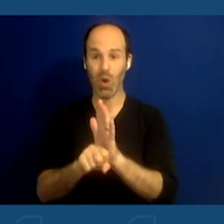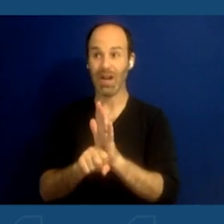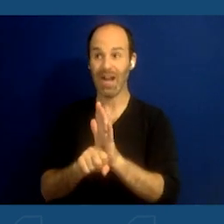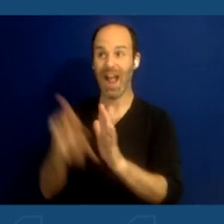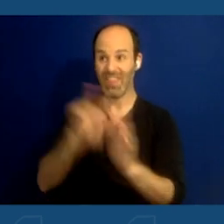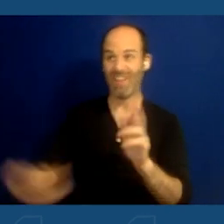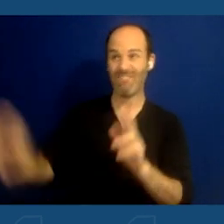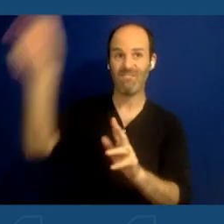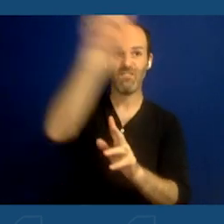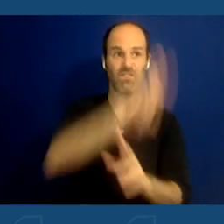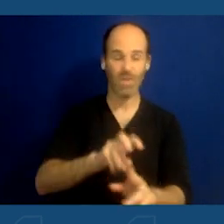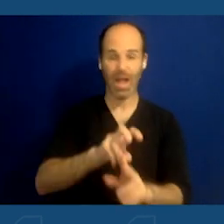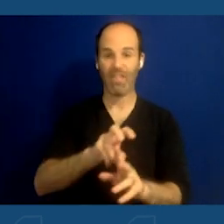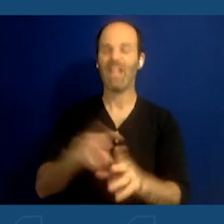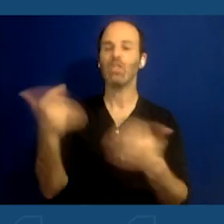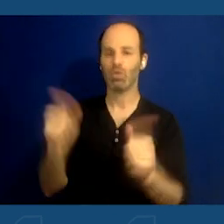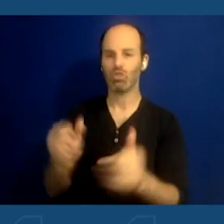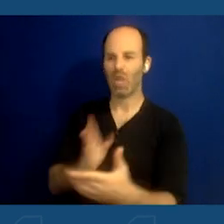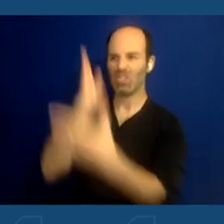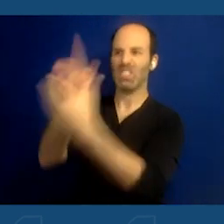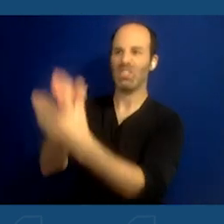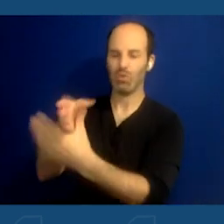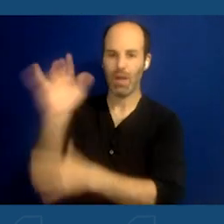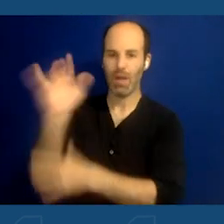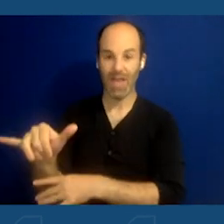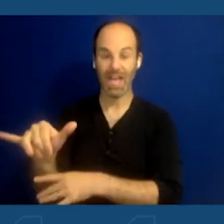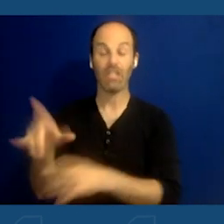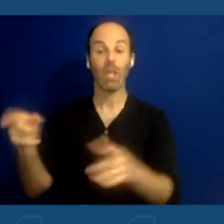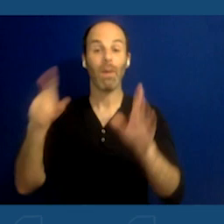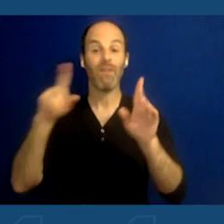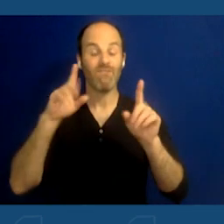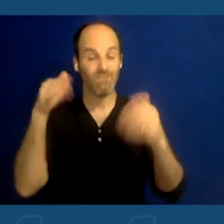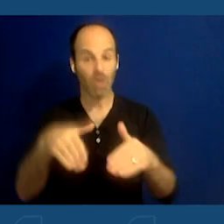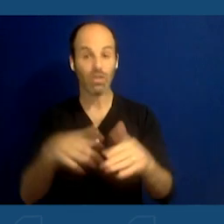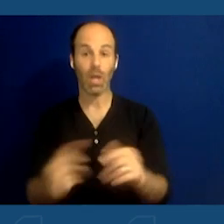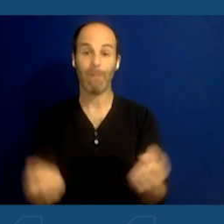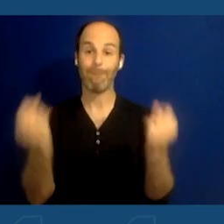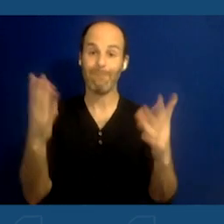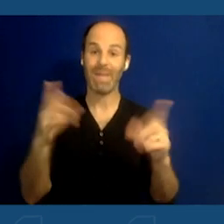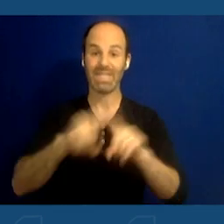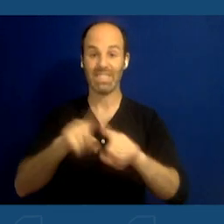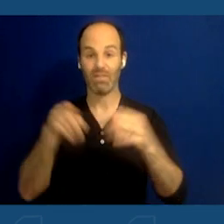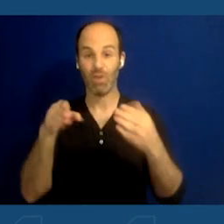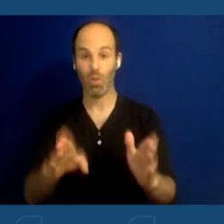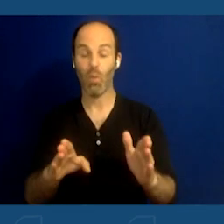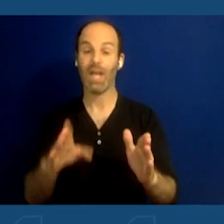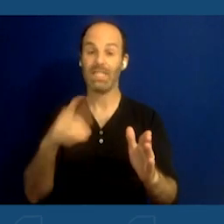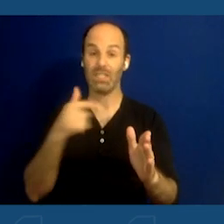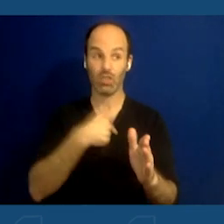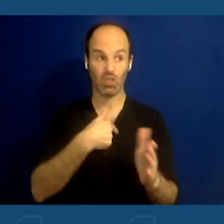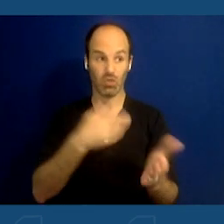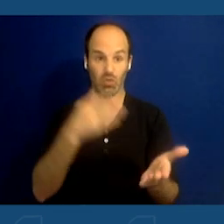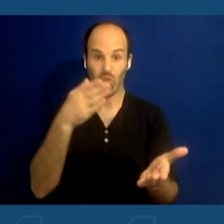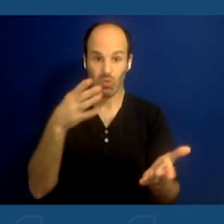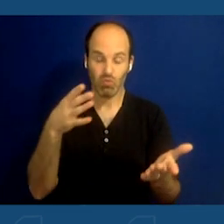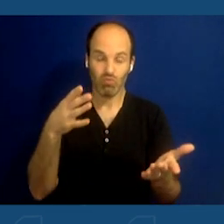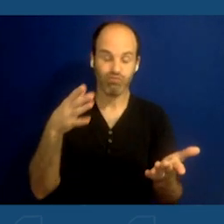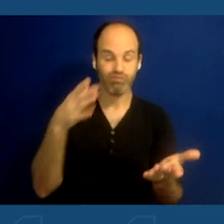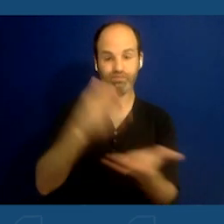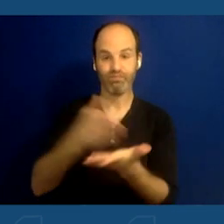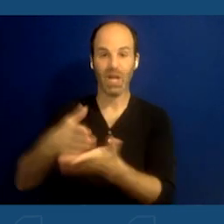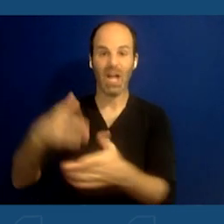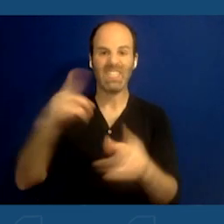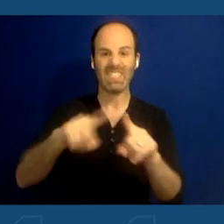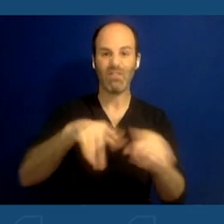they began focusing on multiple jurisdictions on this case, and they worked in partnership with local law enforcement and brought together statewide